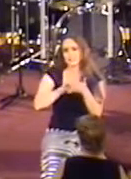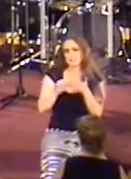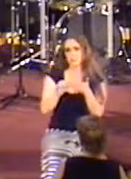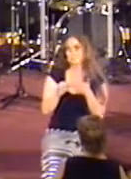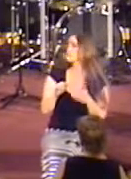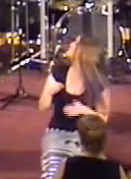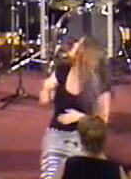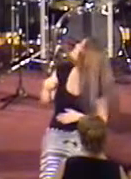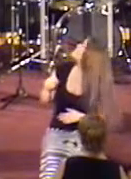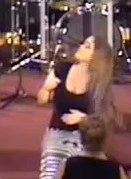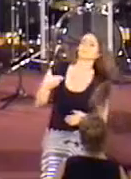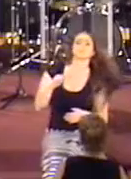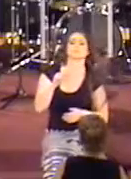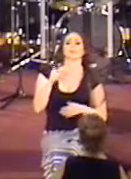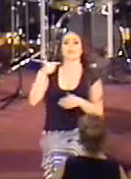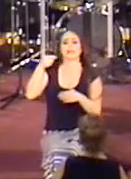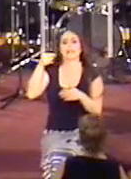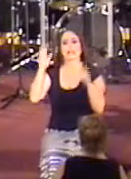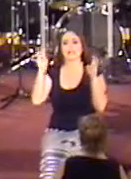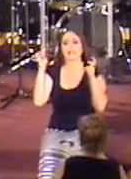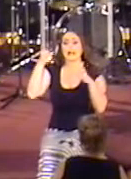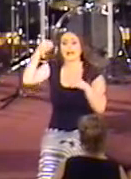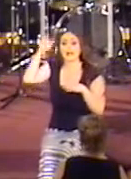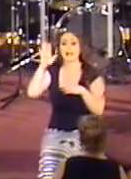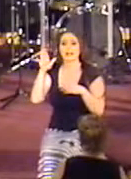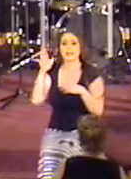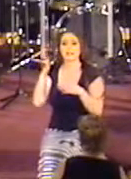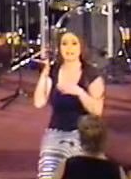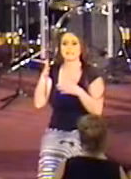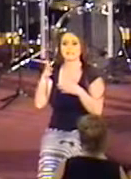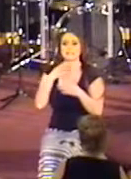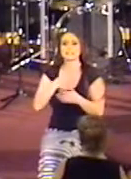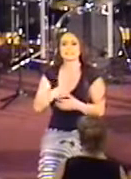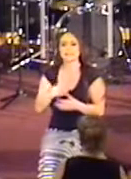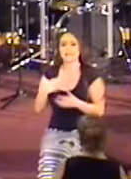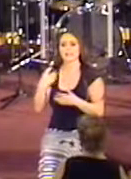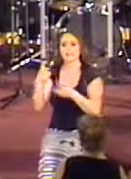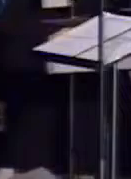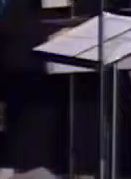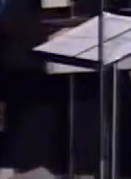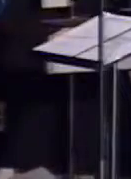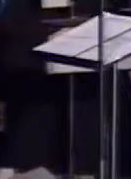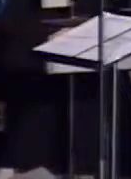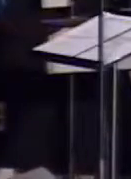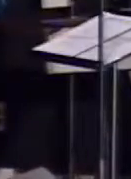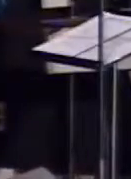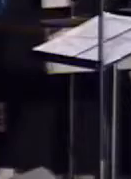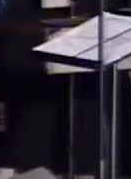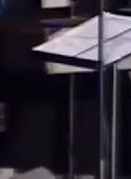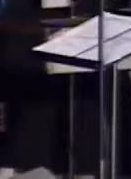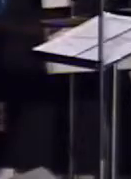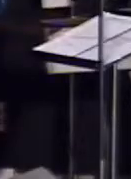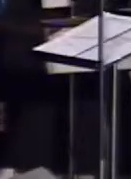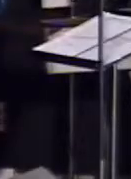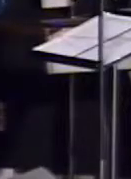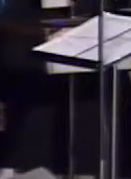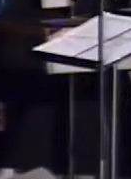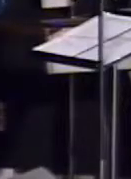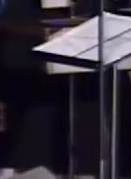is God desires to draw near to us. And it's in God's nature to do that.